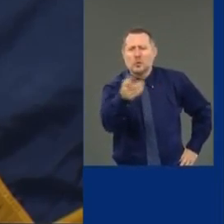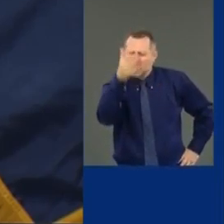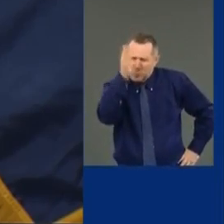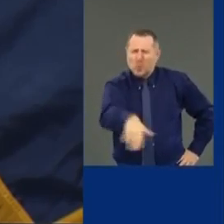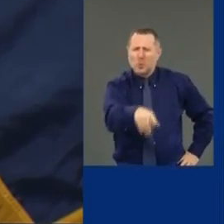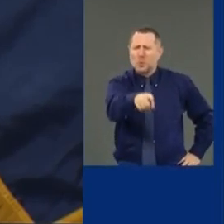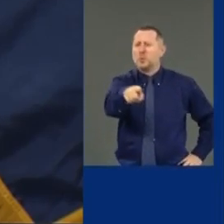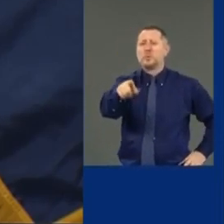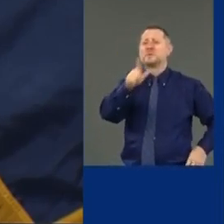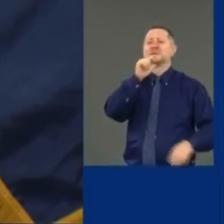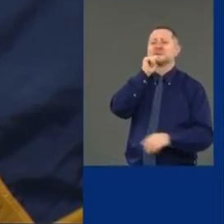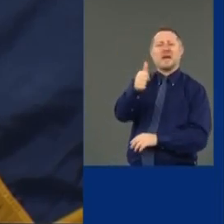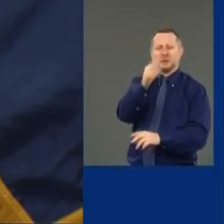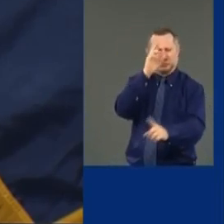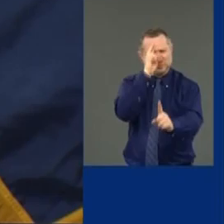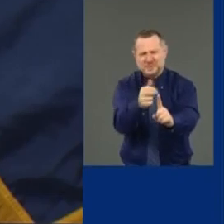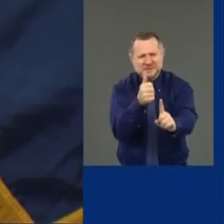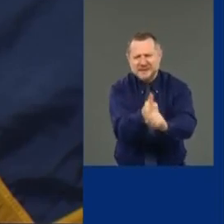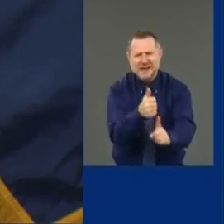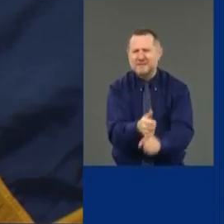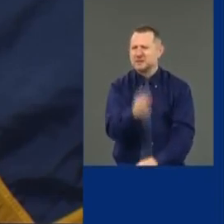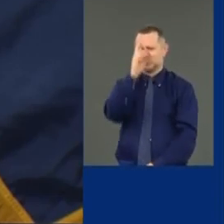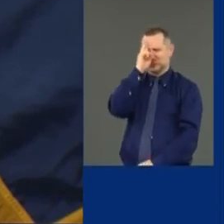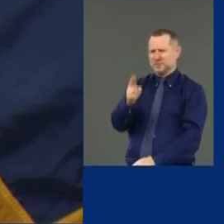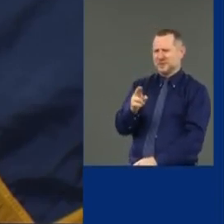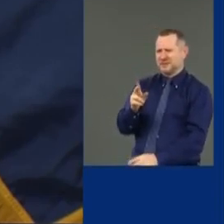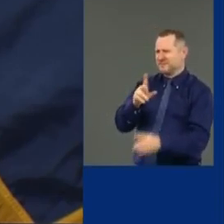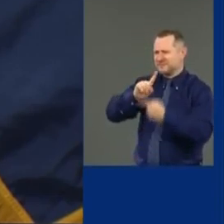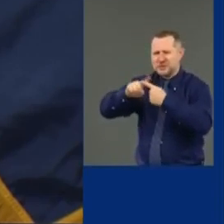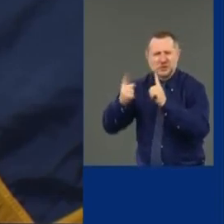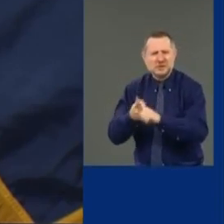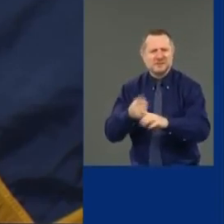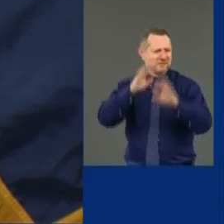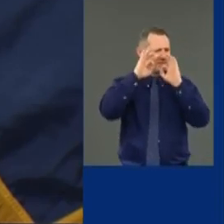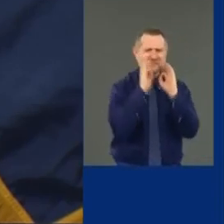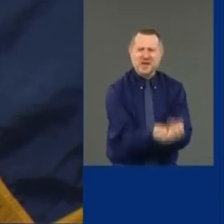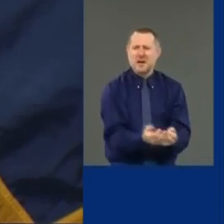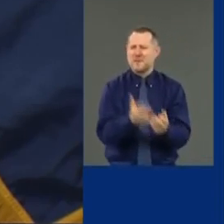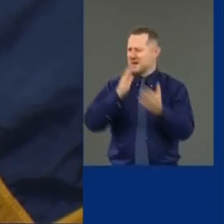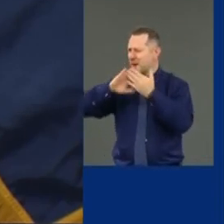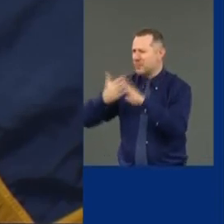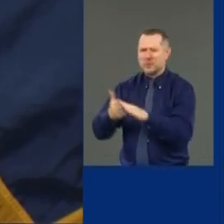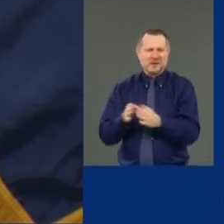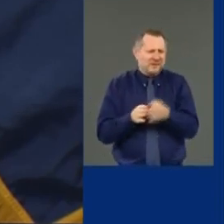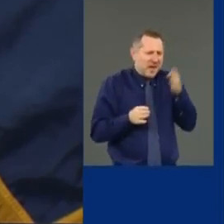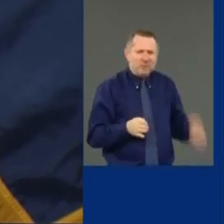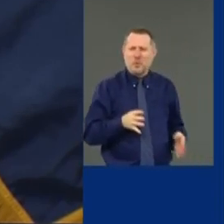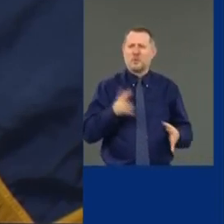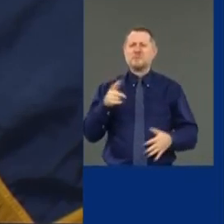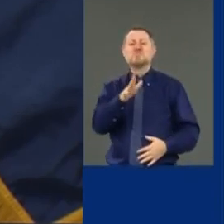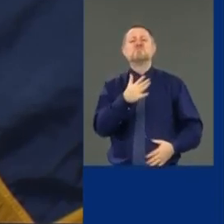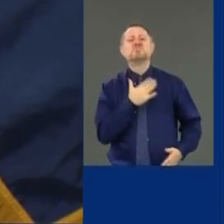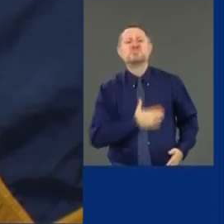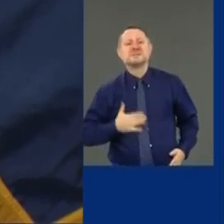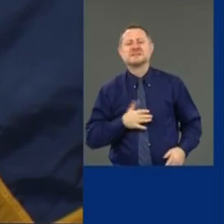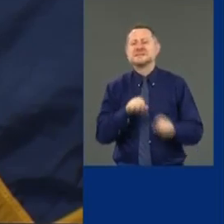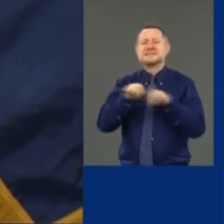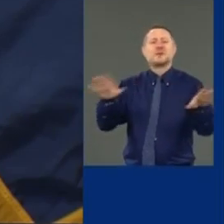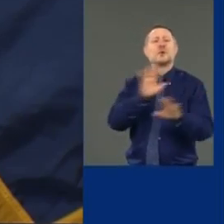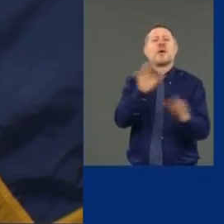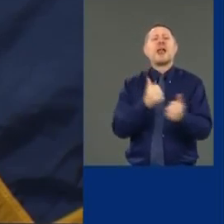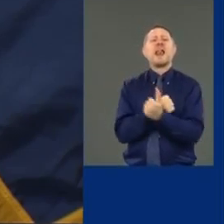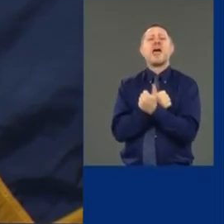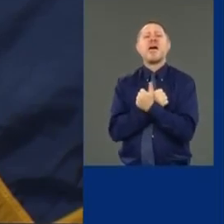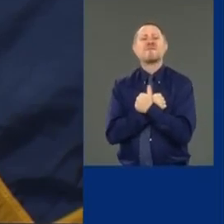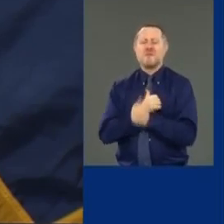you're disrespecting your loved ones, your communities, your neighbors, everyone. So please spread love the Brooklyn way. Get